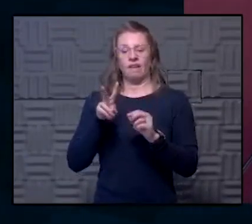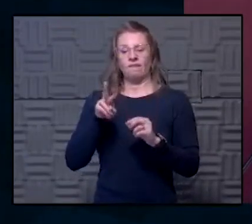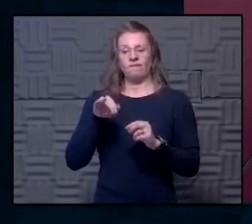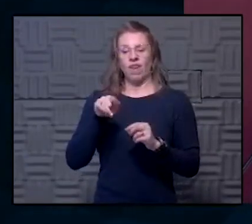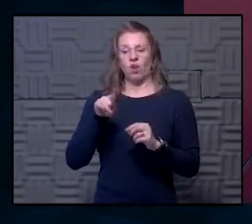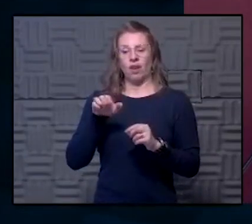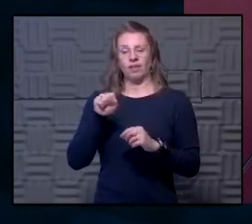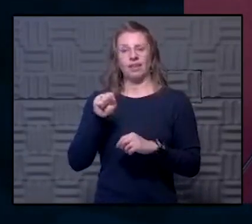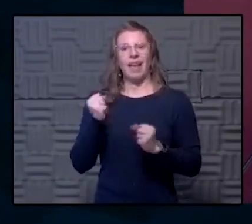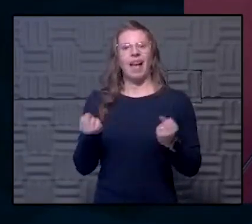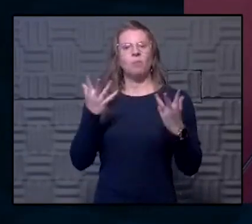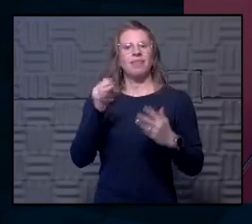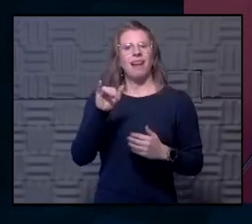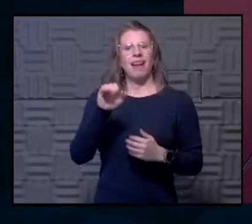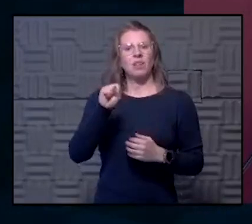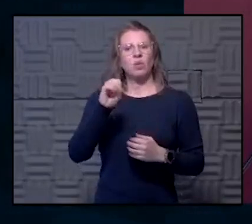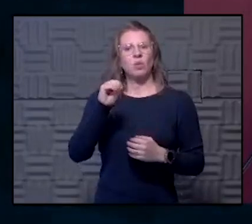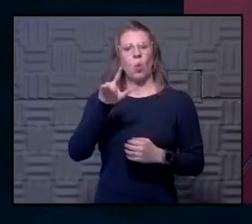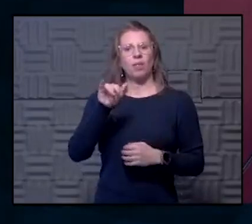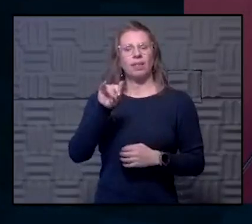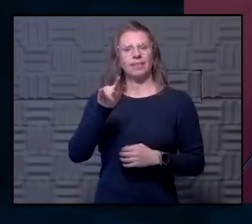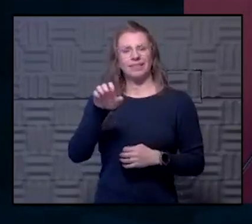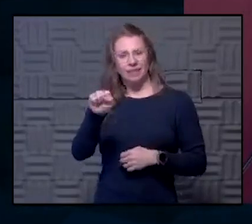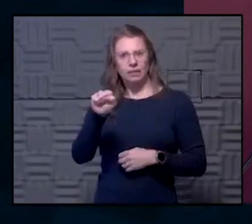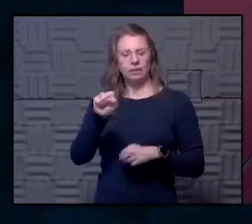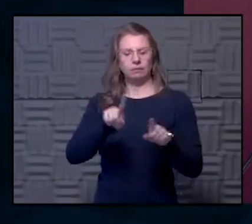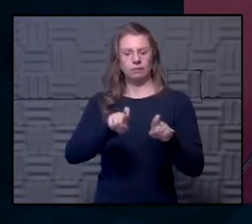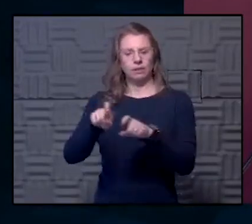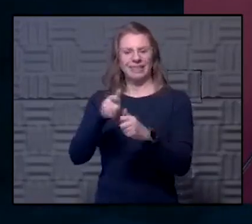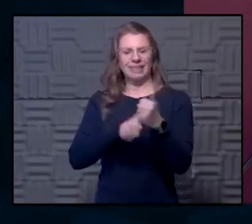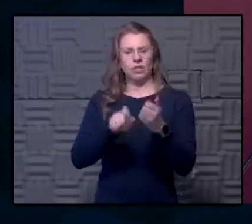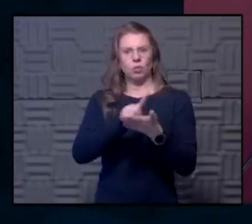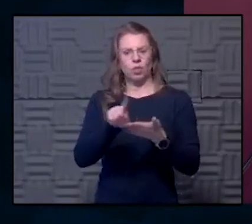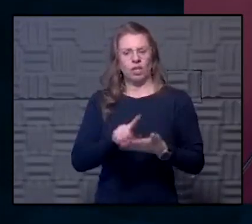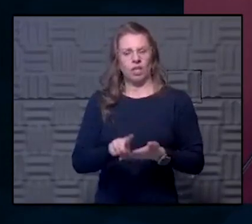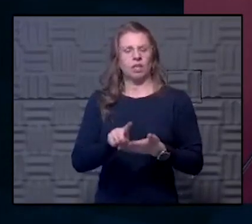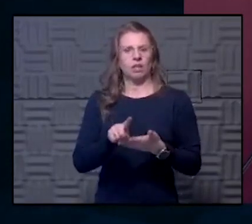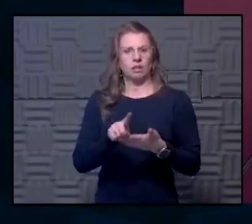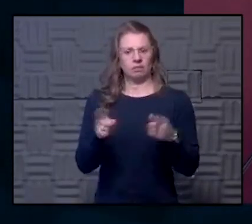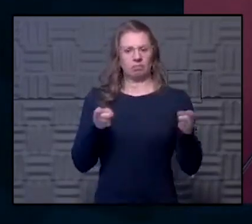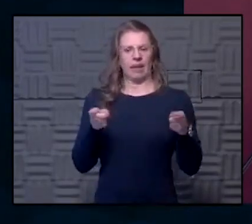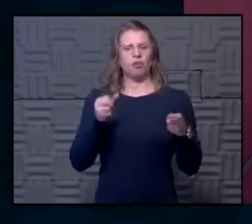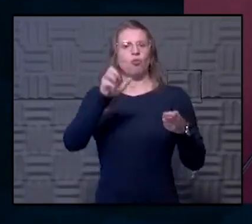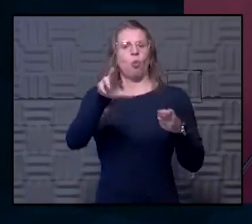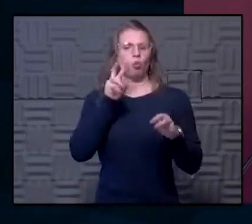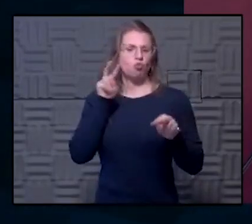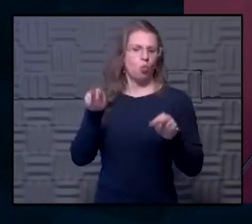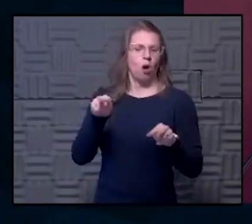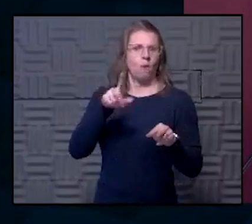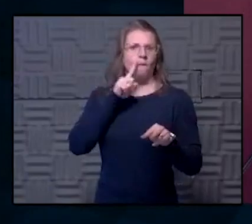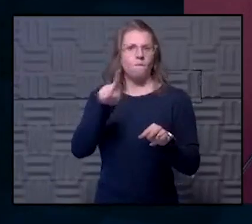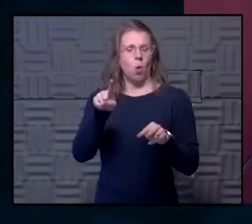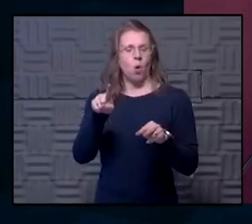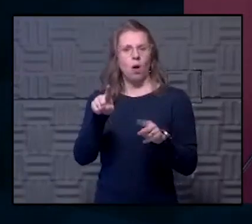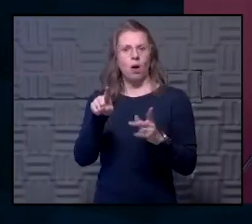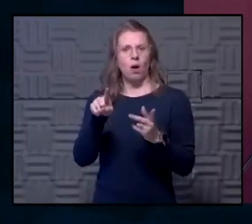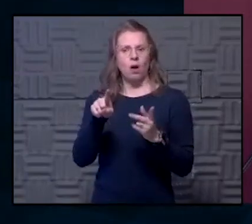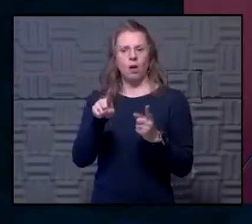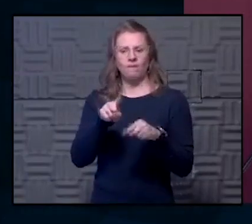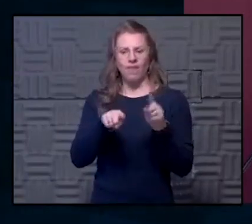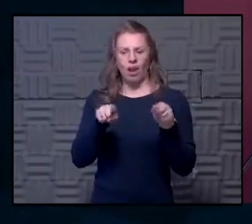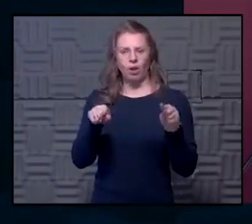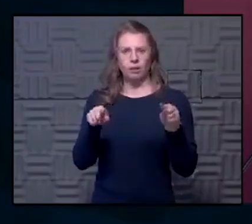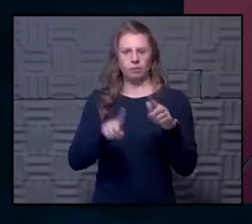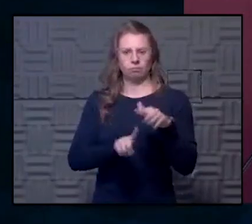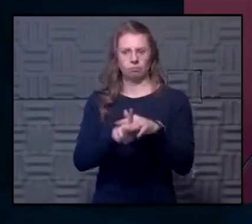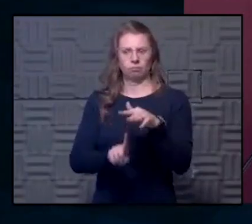isolates is the state lab sequencing per week to manage or watch for, surveil for variants across